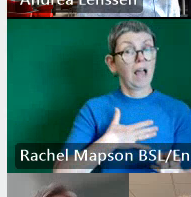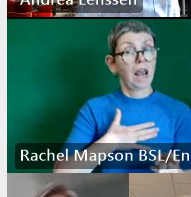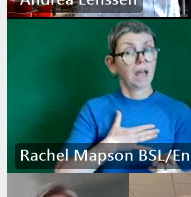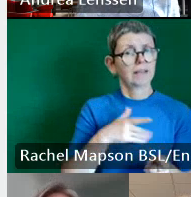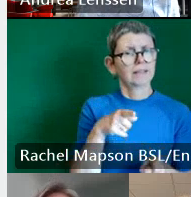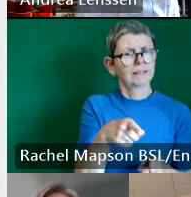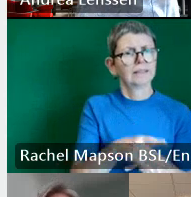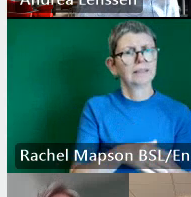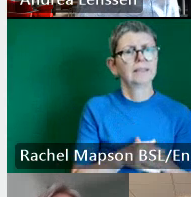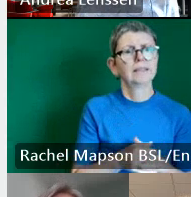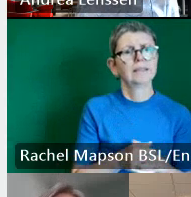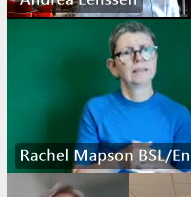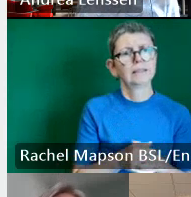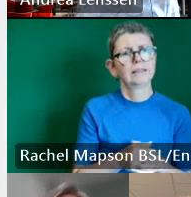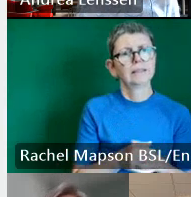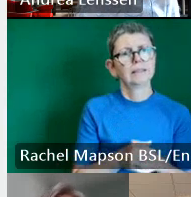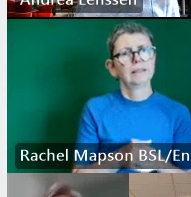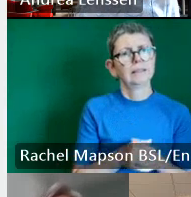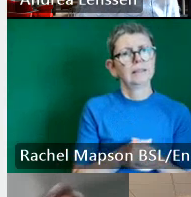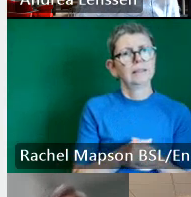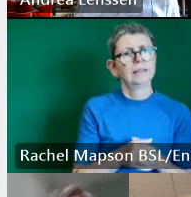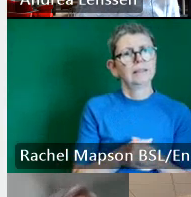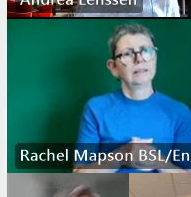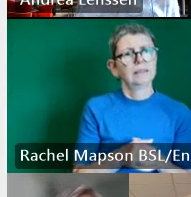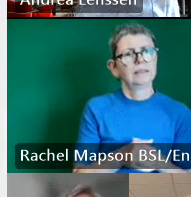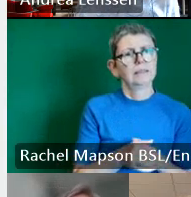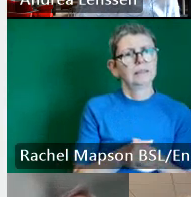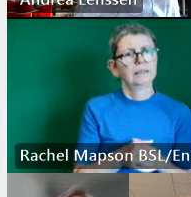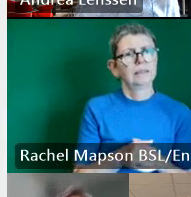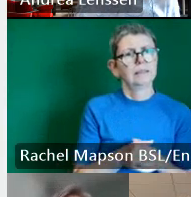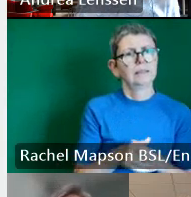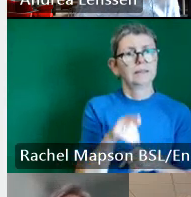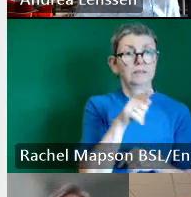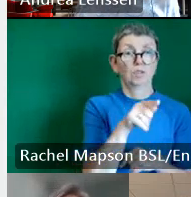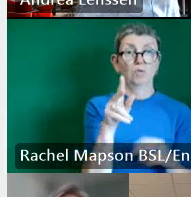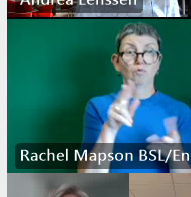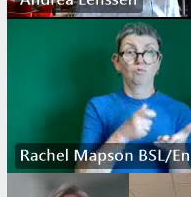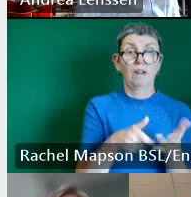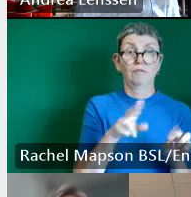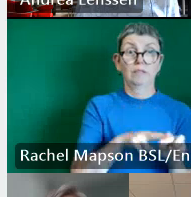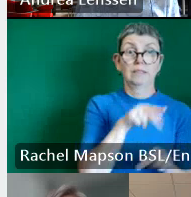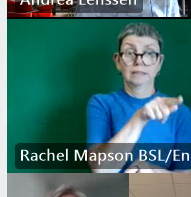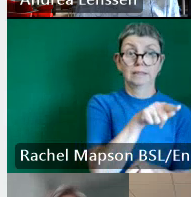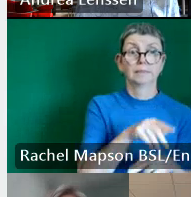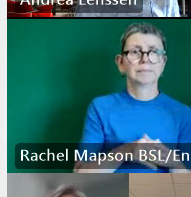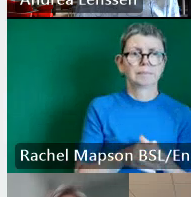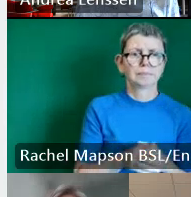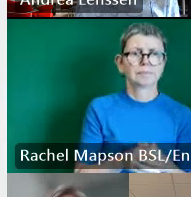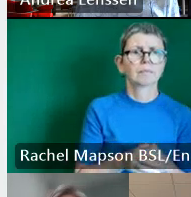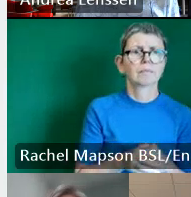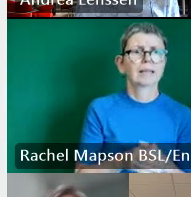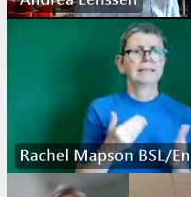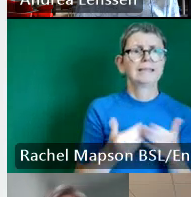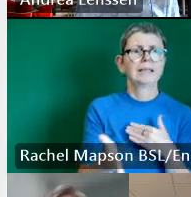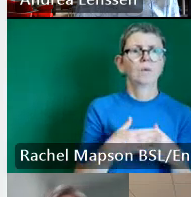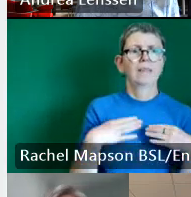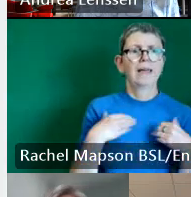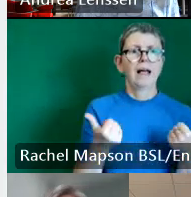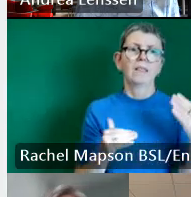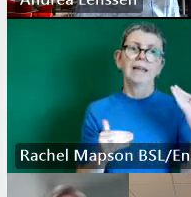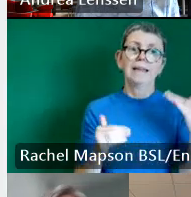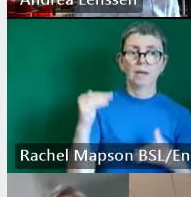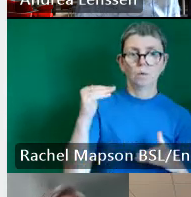here. It's from Harvicher and Bata. It says tackling health inequalities through public health